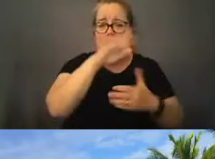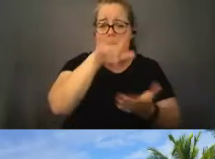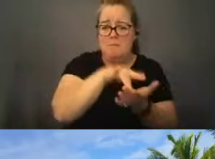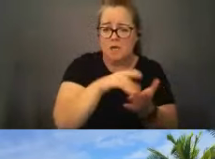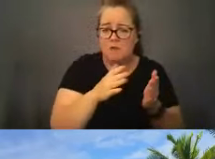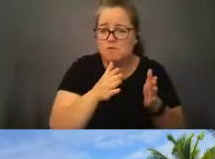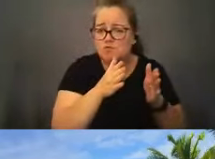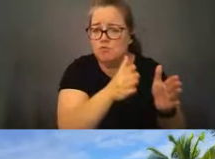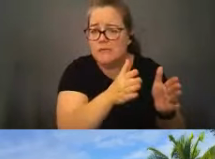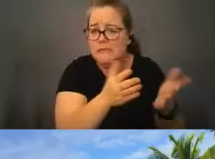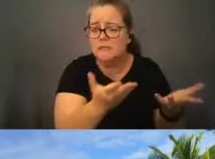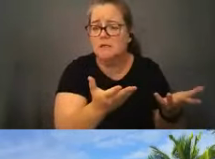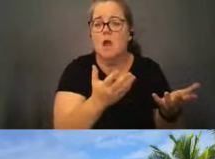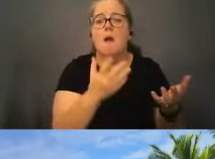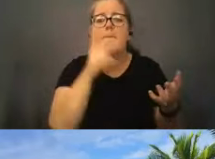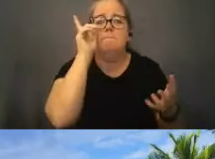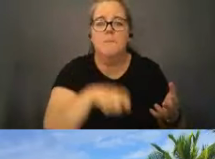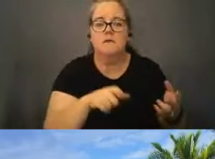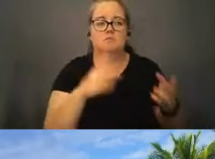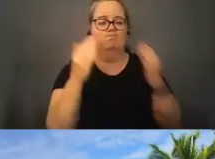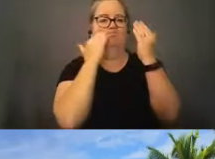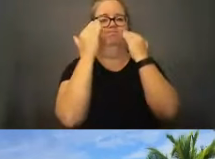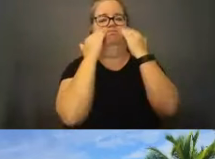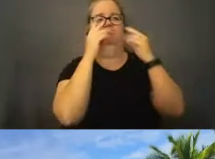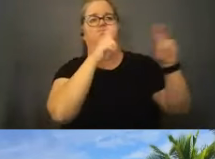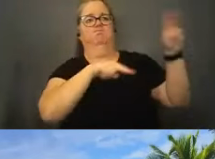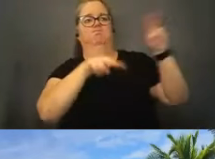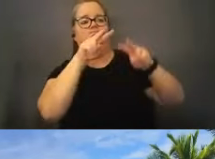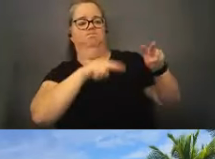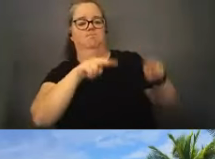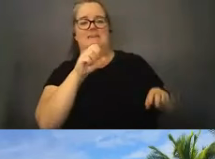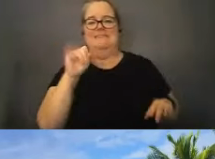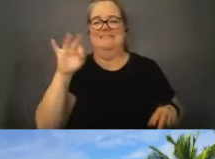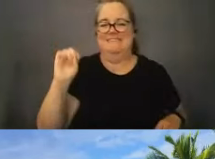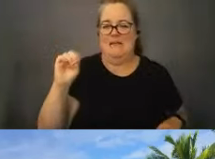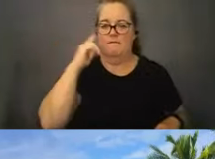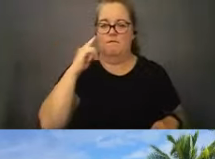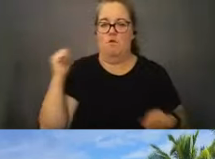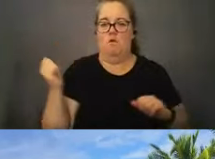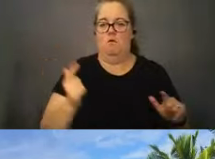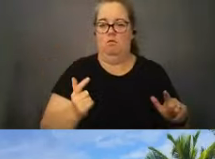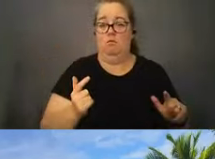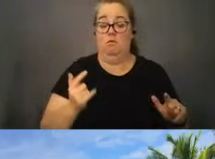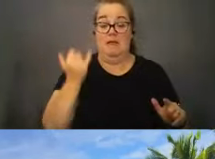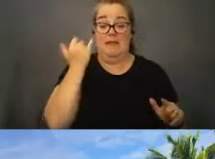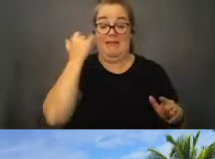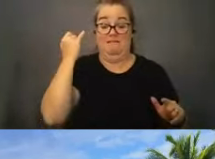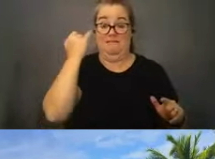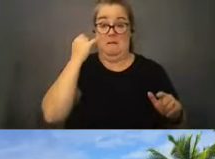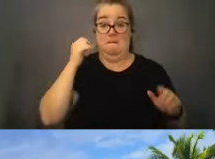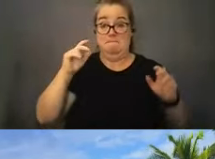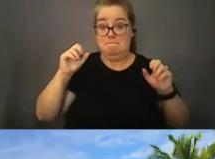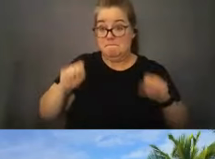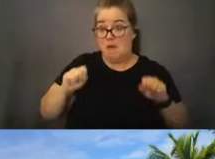always be looking around to make sure that we are safe and If we need to, we will move